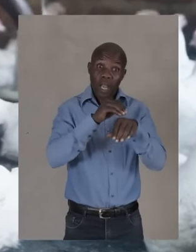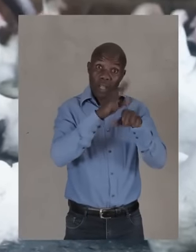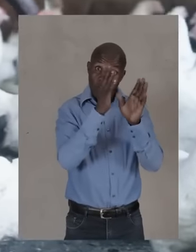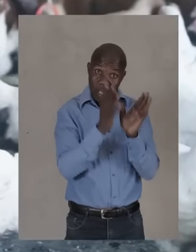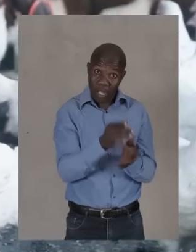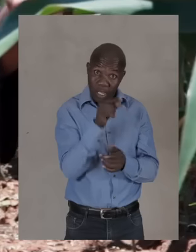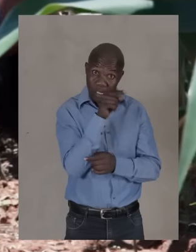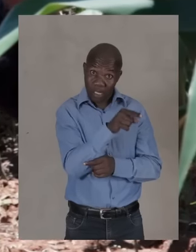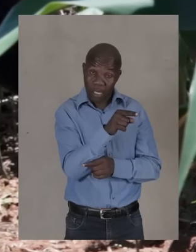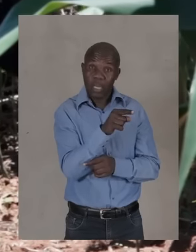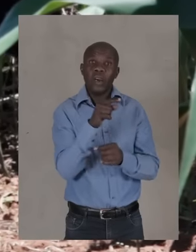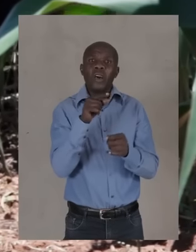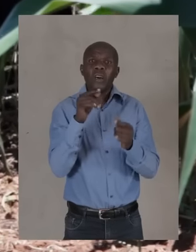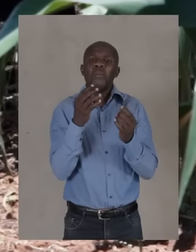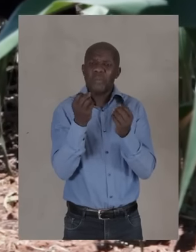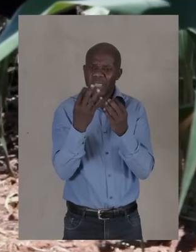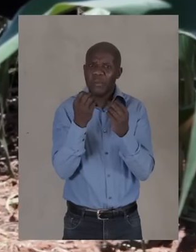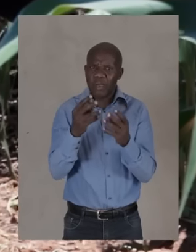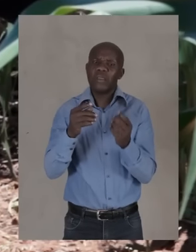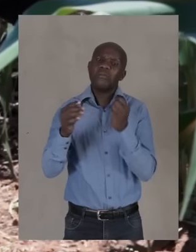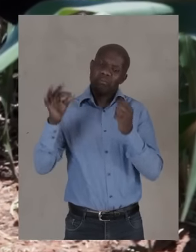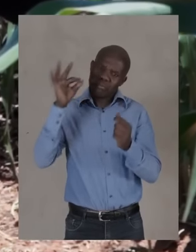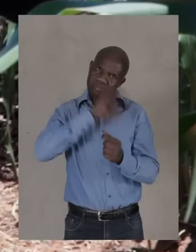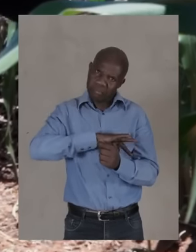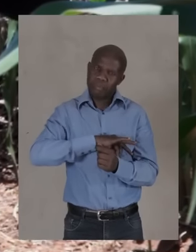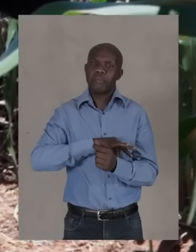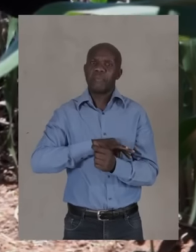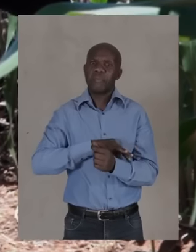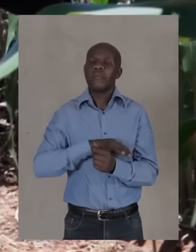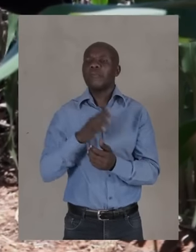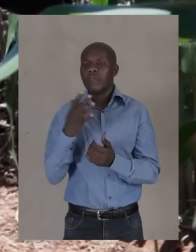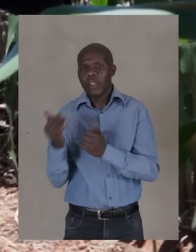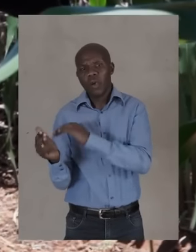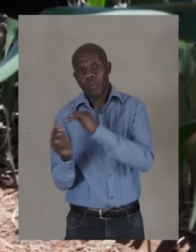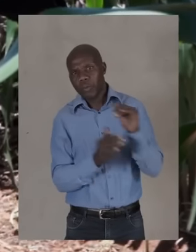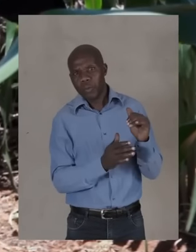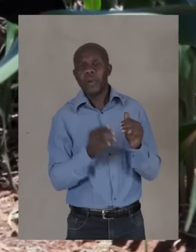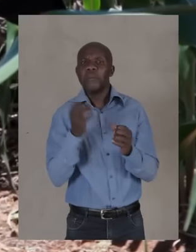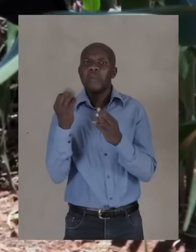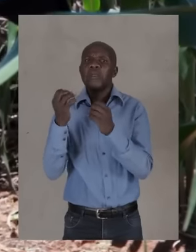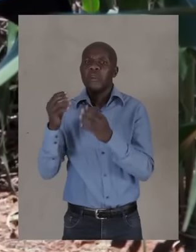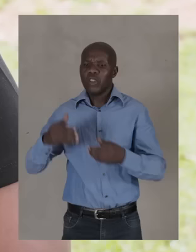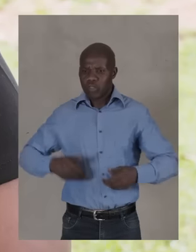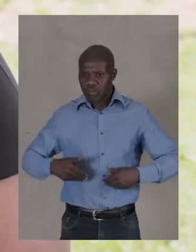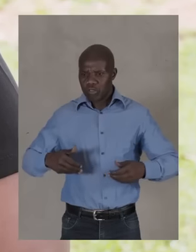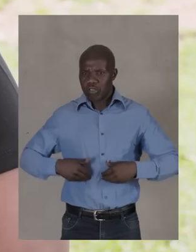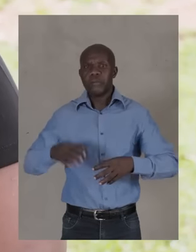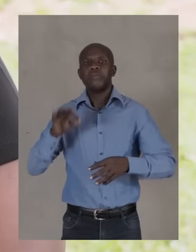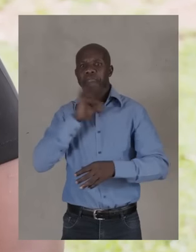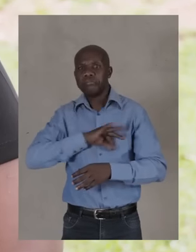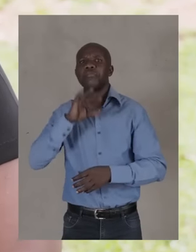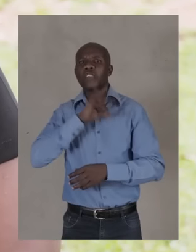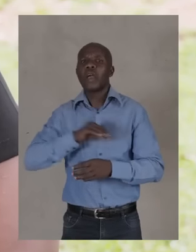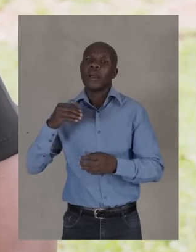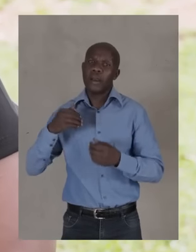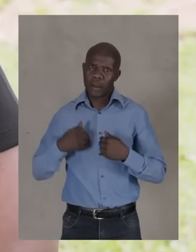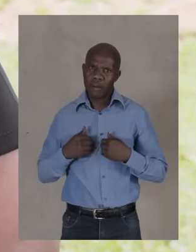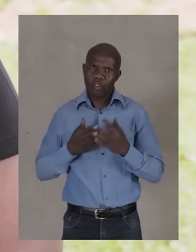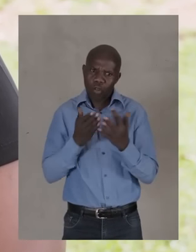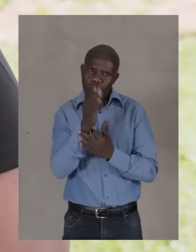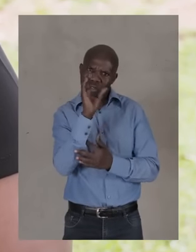a big change. More youth are now interested in developmental activities than playing around. And through